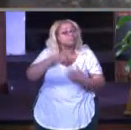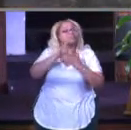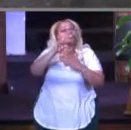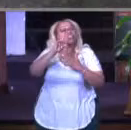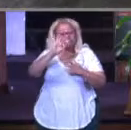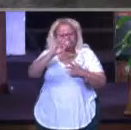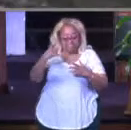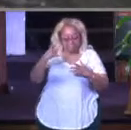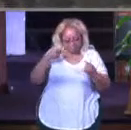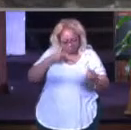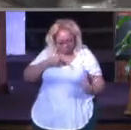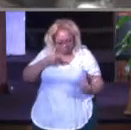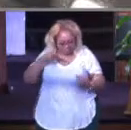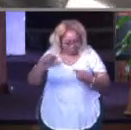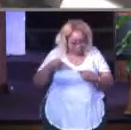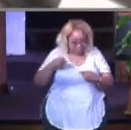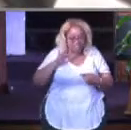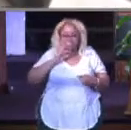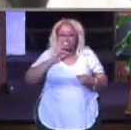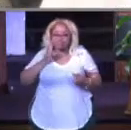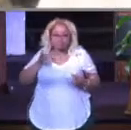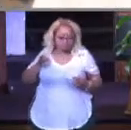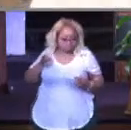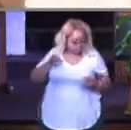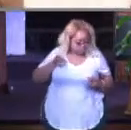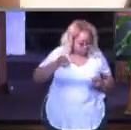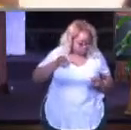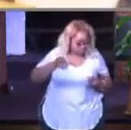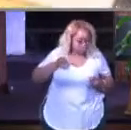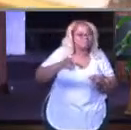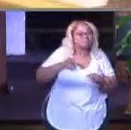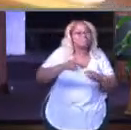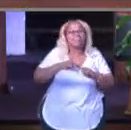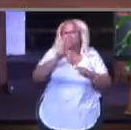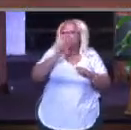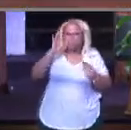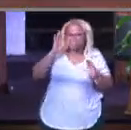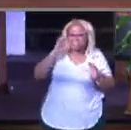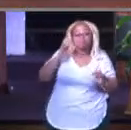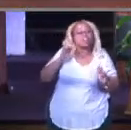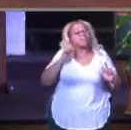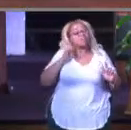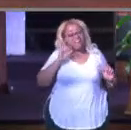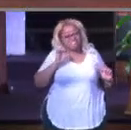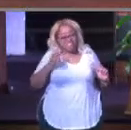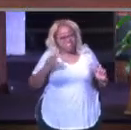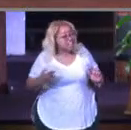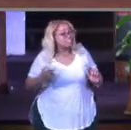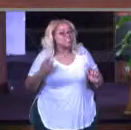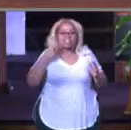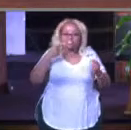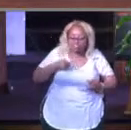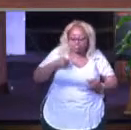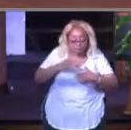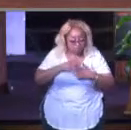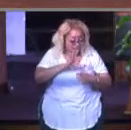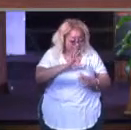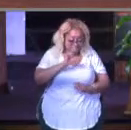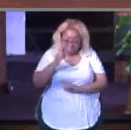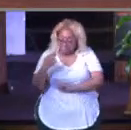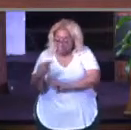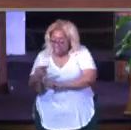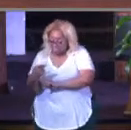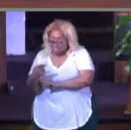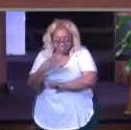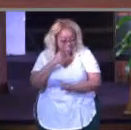your flesh? Because it can rise up when you least expect it. Our struggle is between our